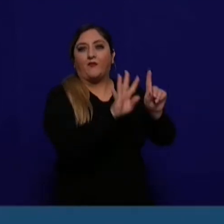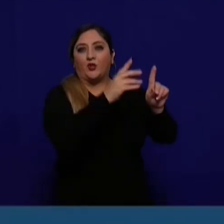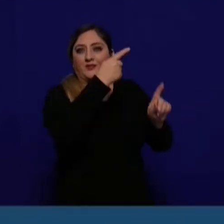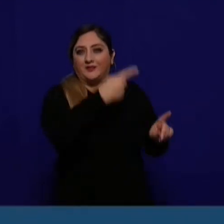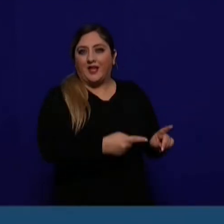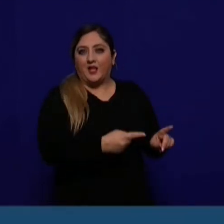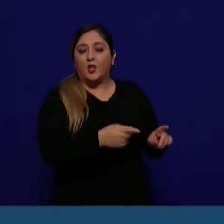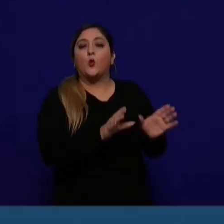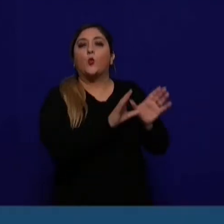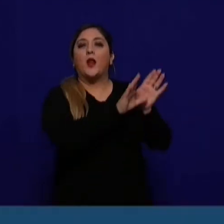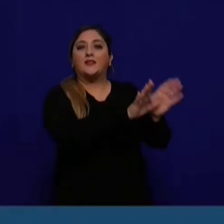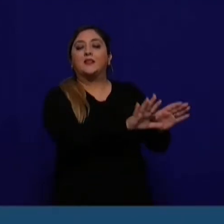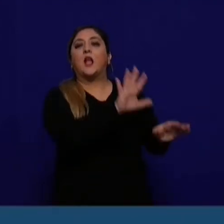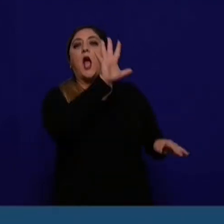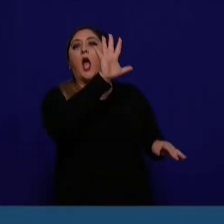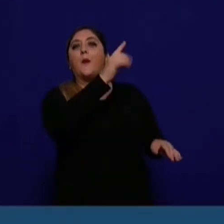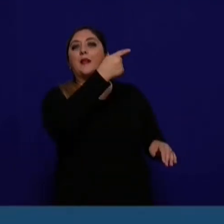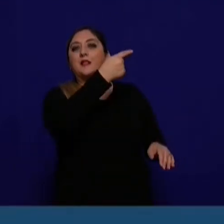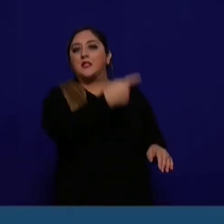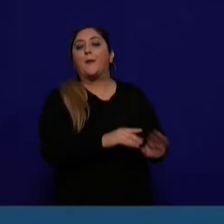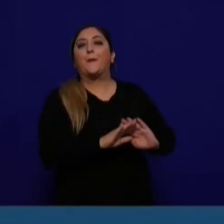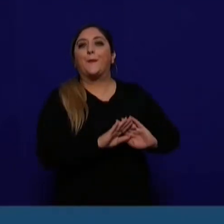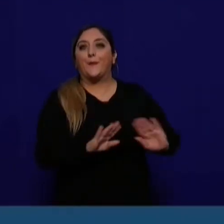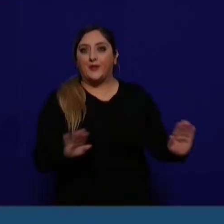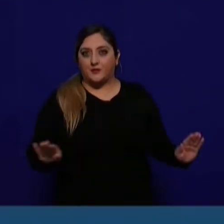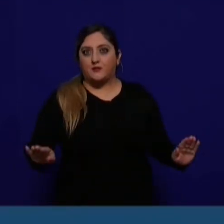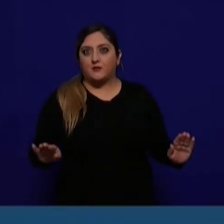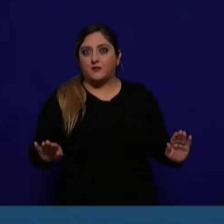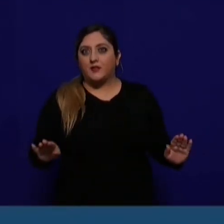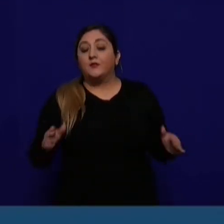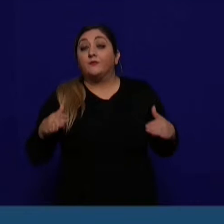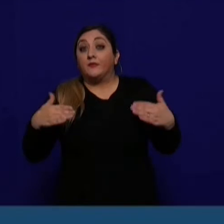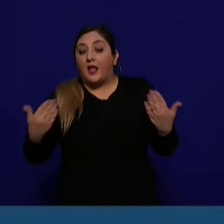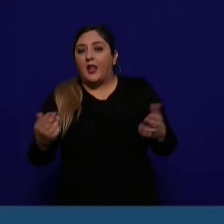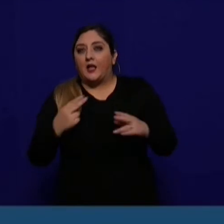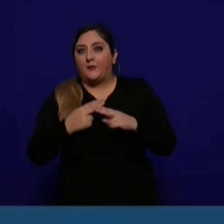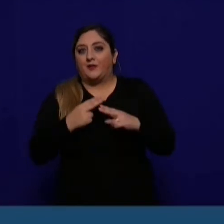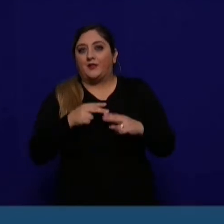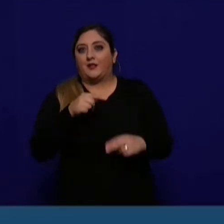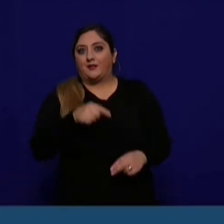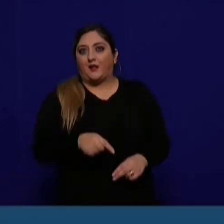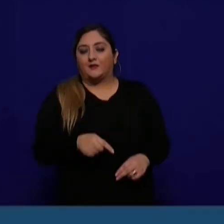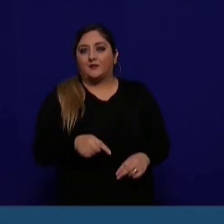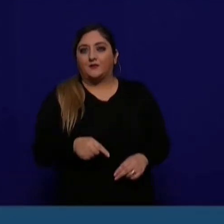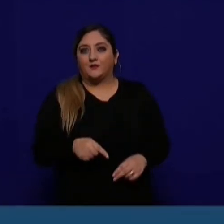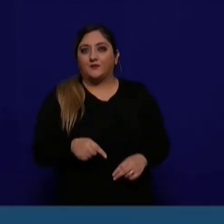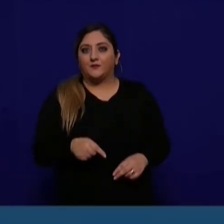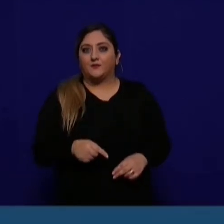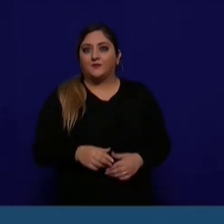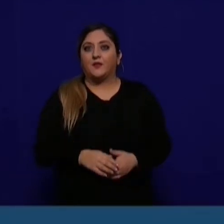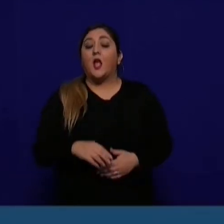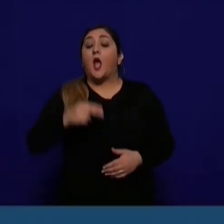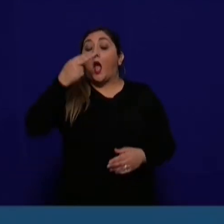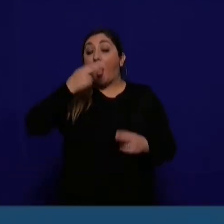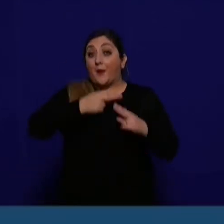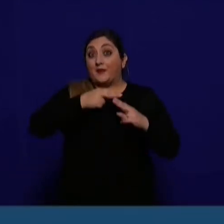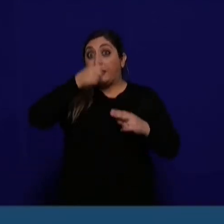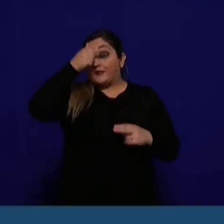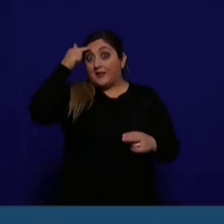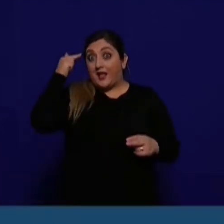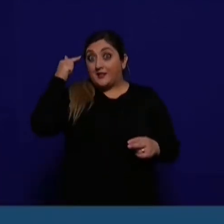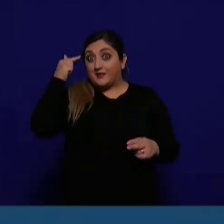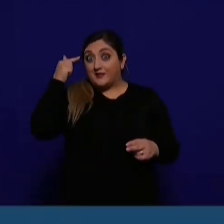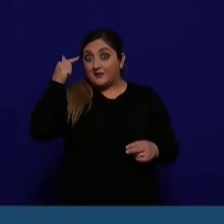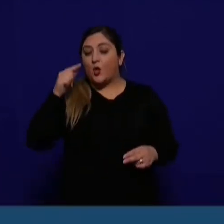xi kuntatt imma m'għadhomx kuntatt kontinwu ma' xi ħadd li huwa pożittiv, dawn aħna għamilnielhom it-test wara